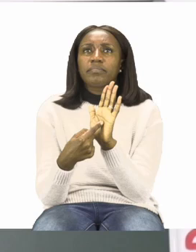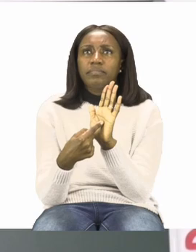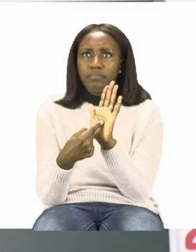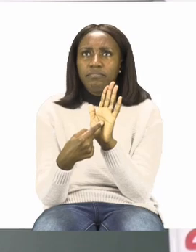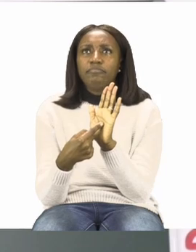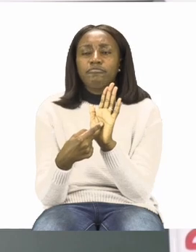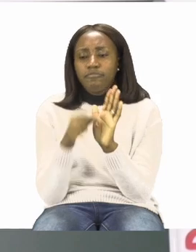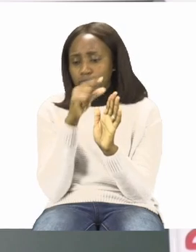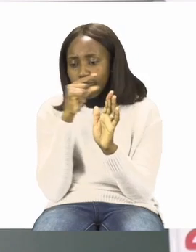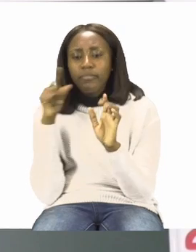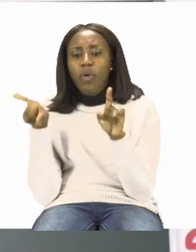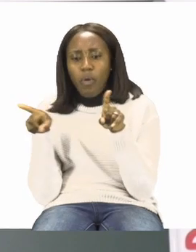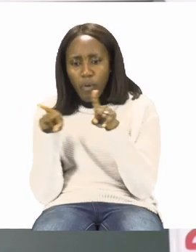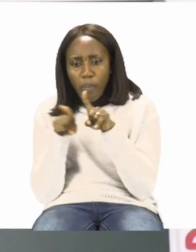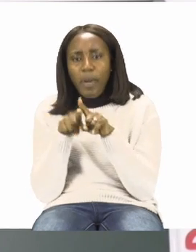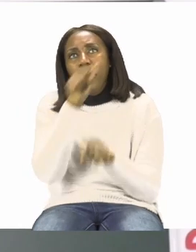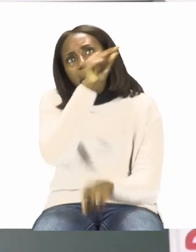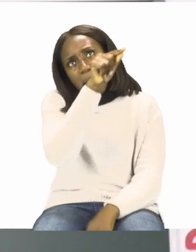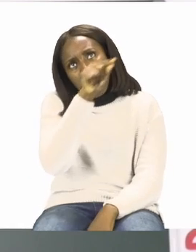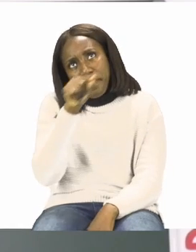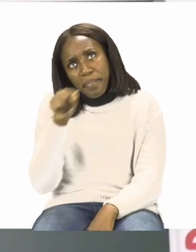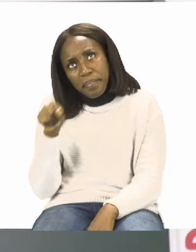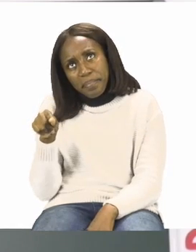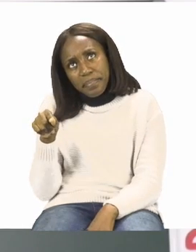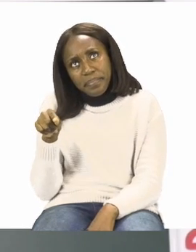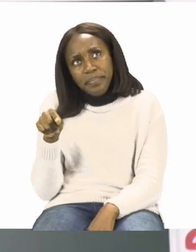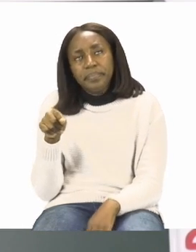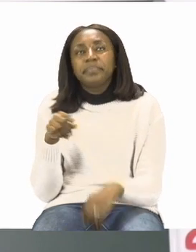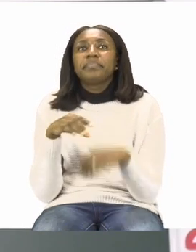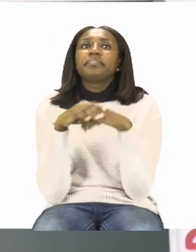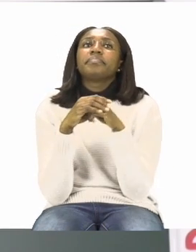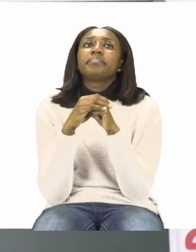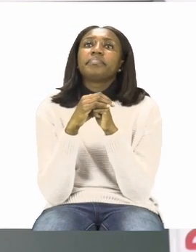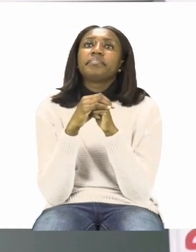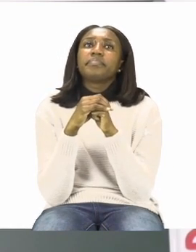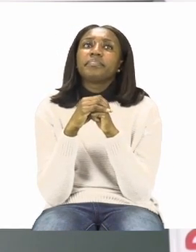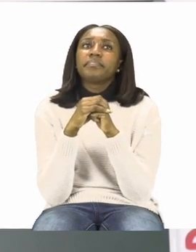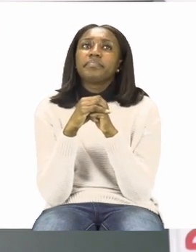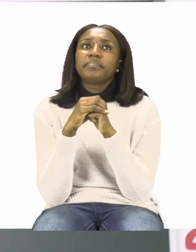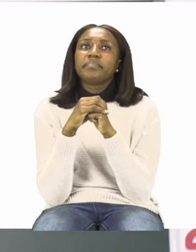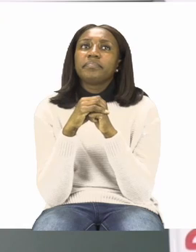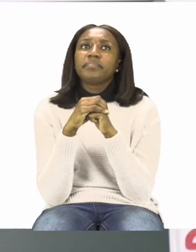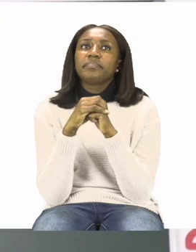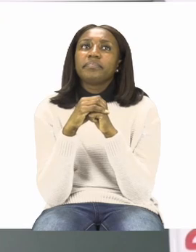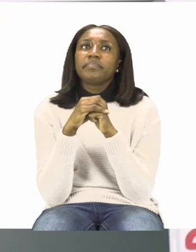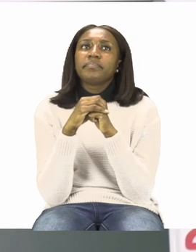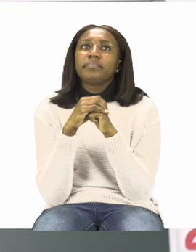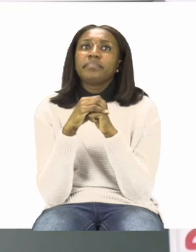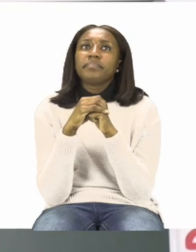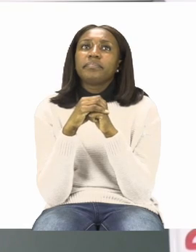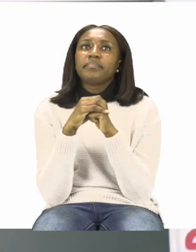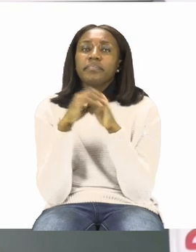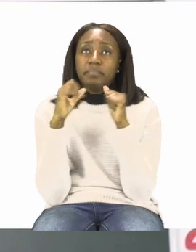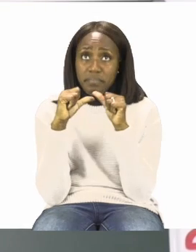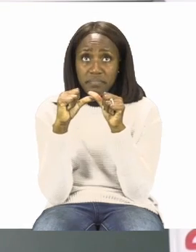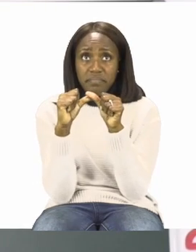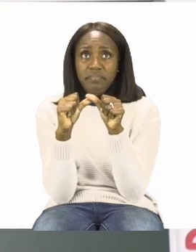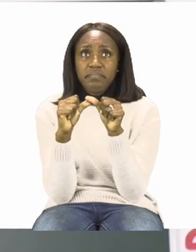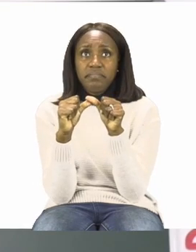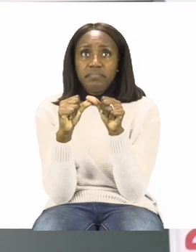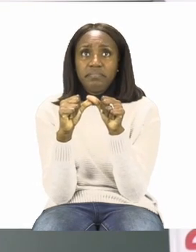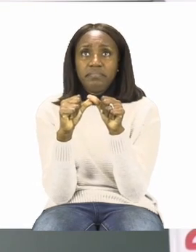word is chalkboard as well. Let's go on to the second